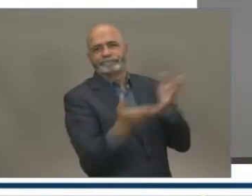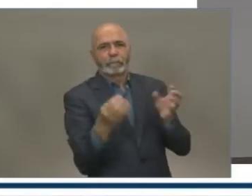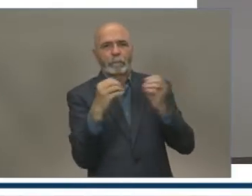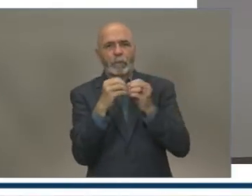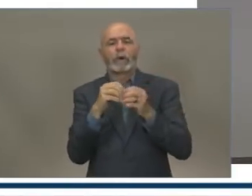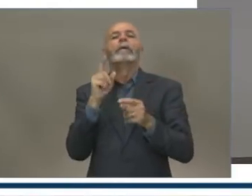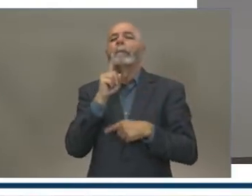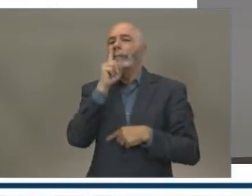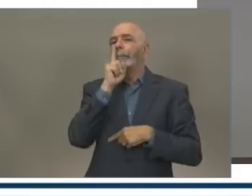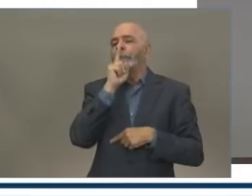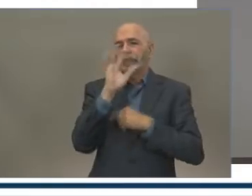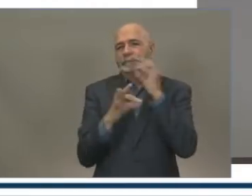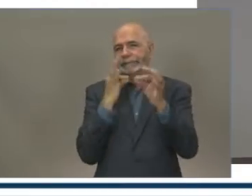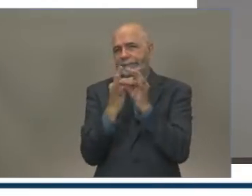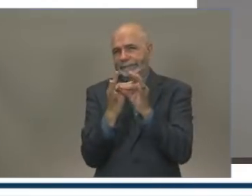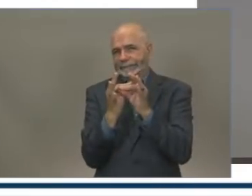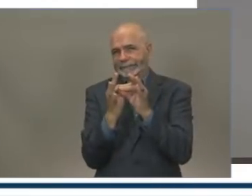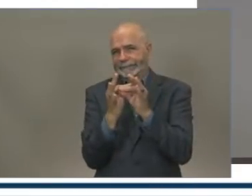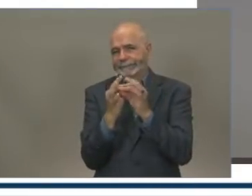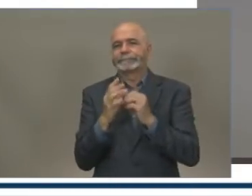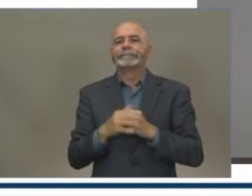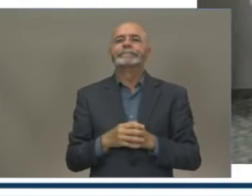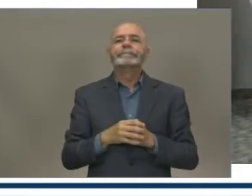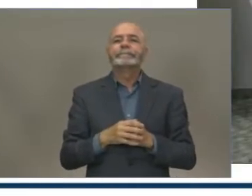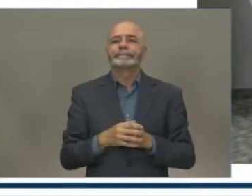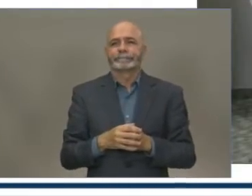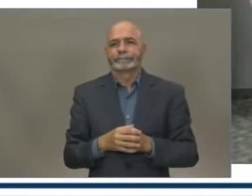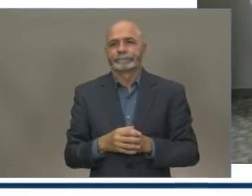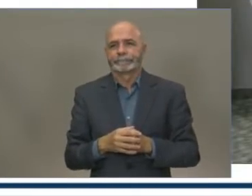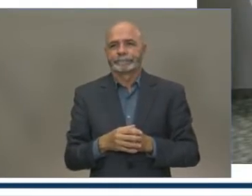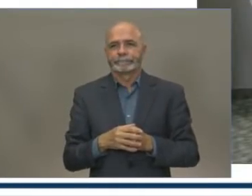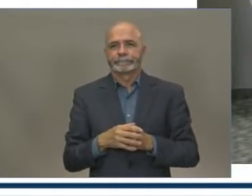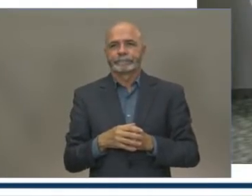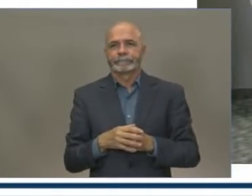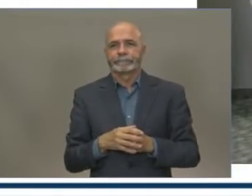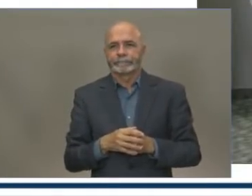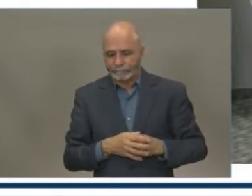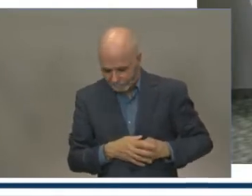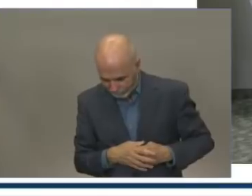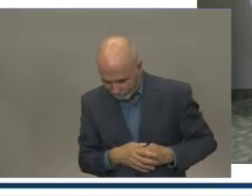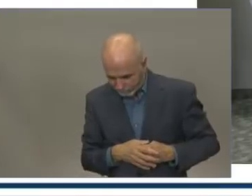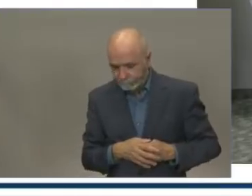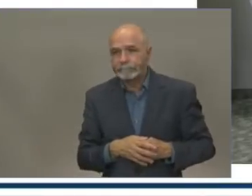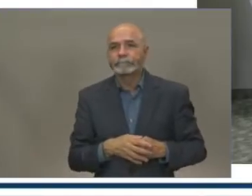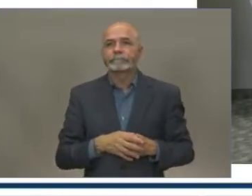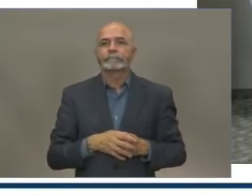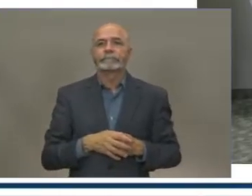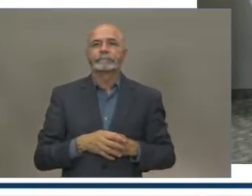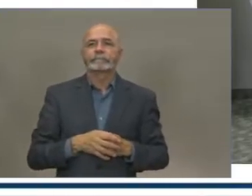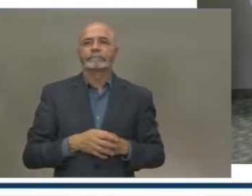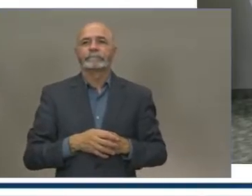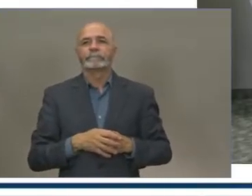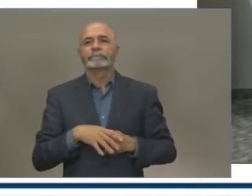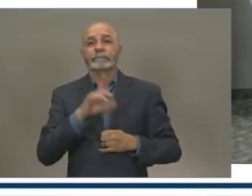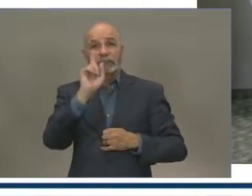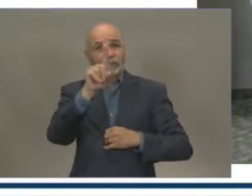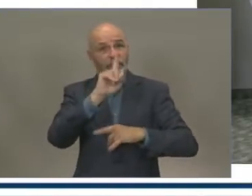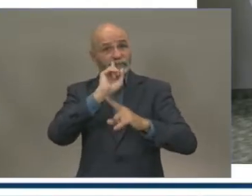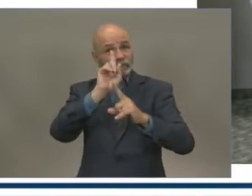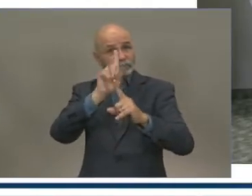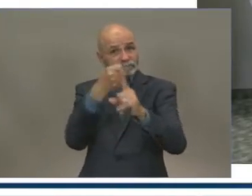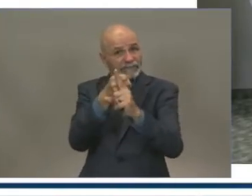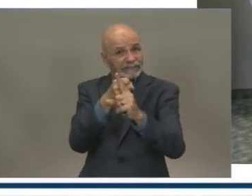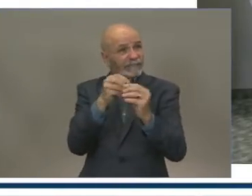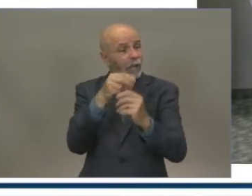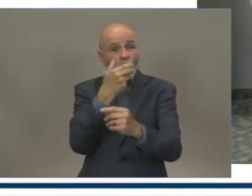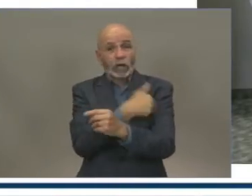as the situation evolves. Can you talk about how, or if there are any impacts at the hospital because of this, like on